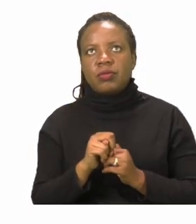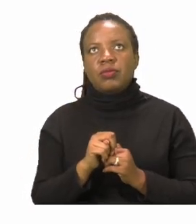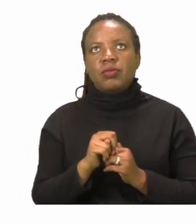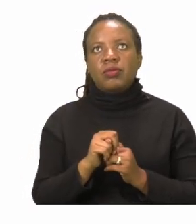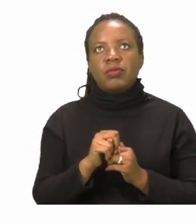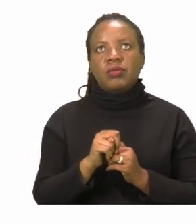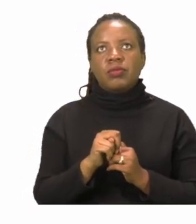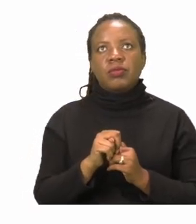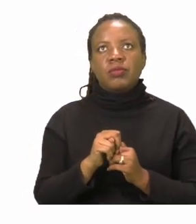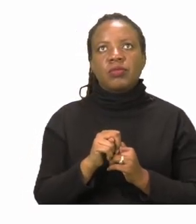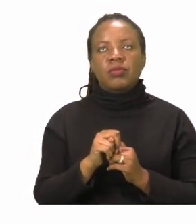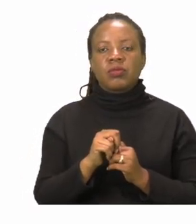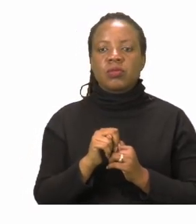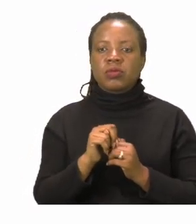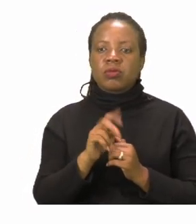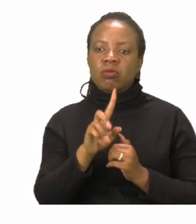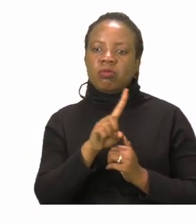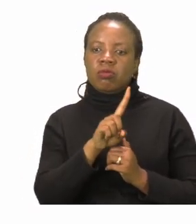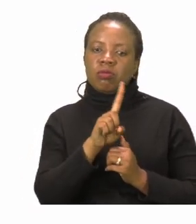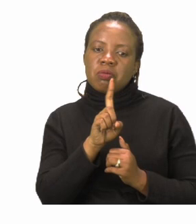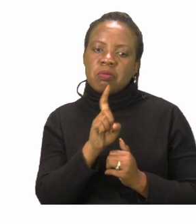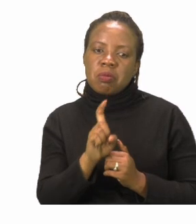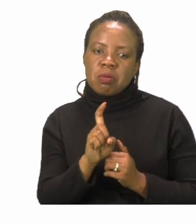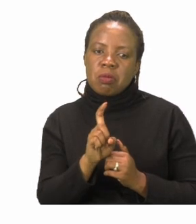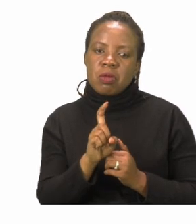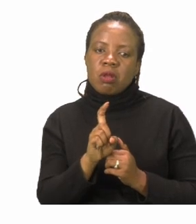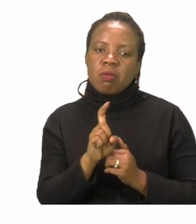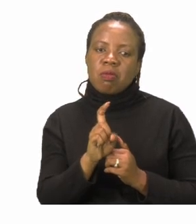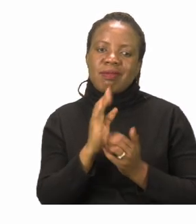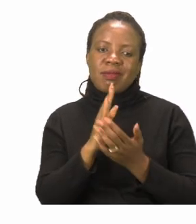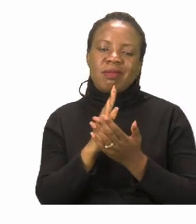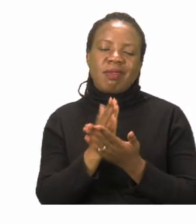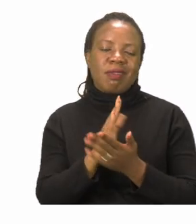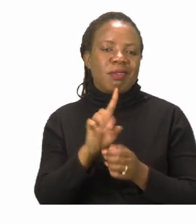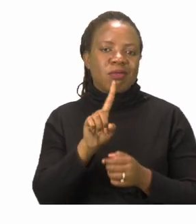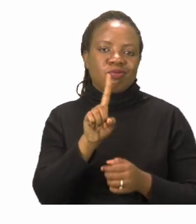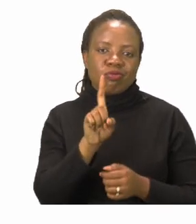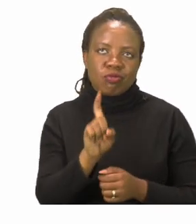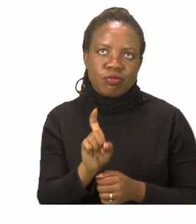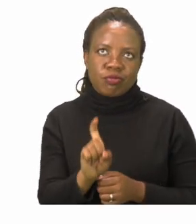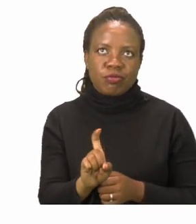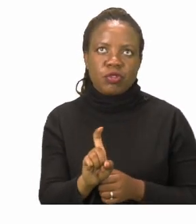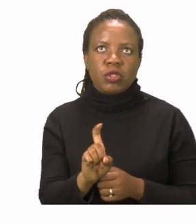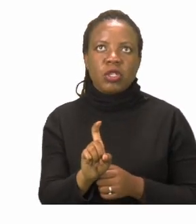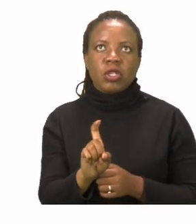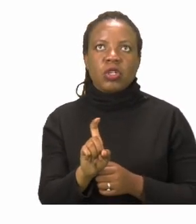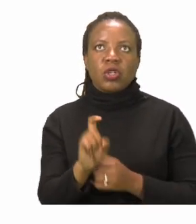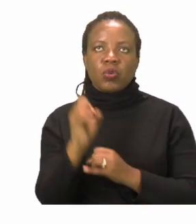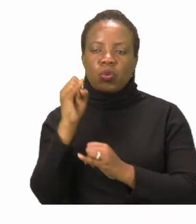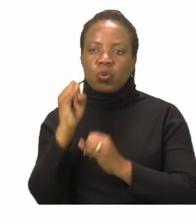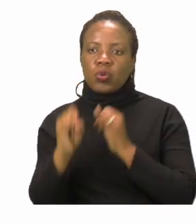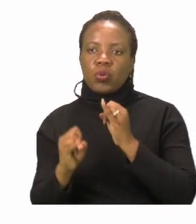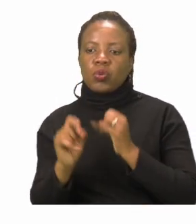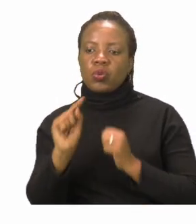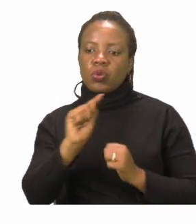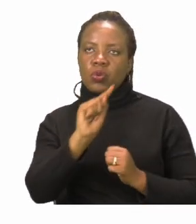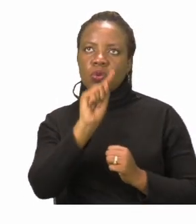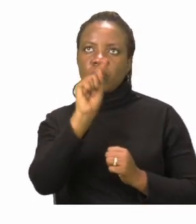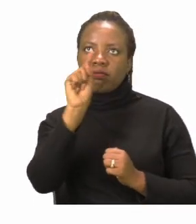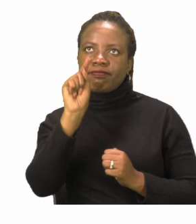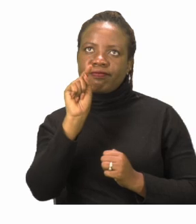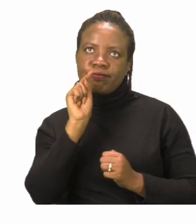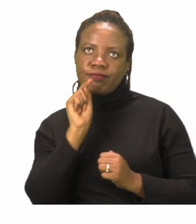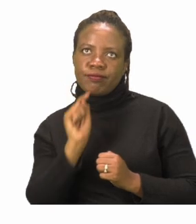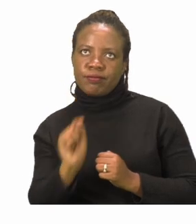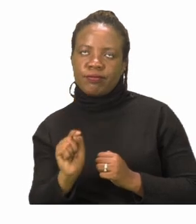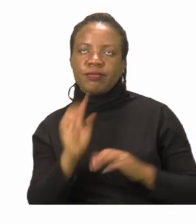a question mark. You can see that the green one there is the question mark. Here are a few